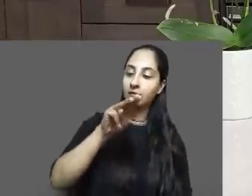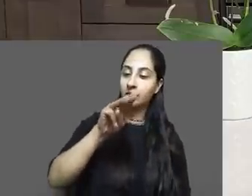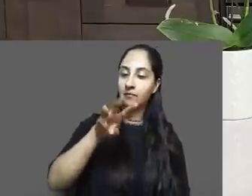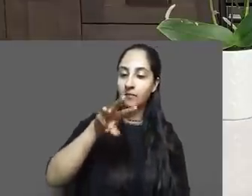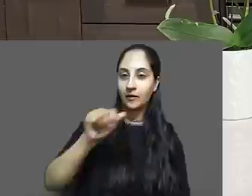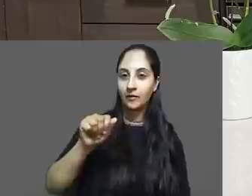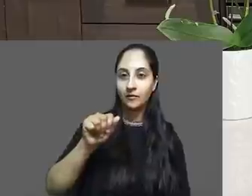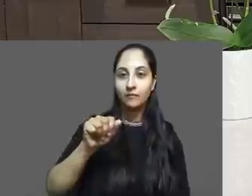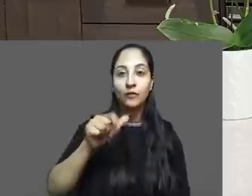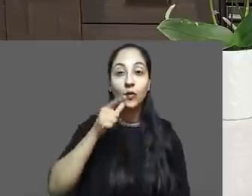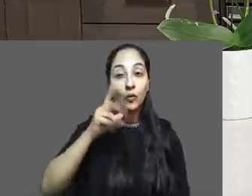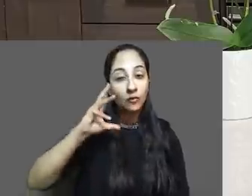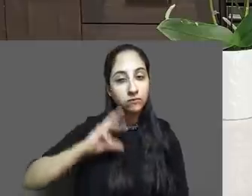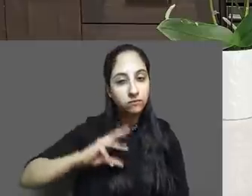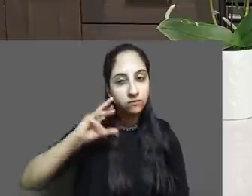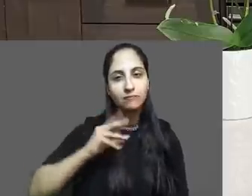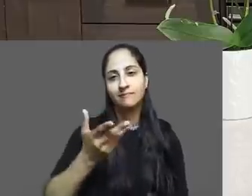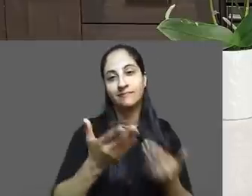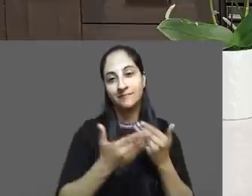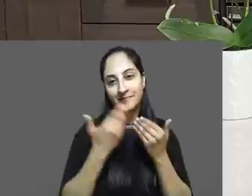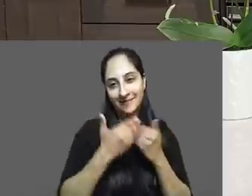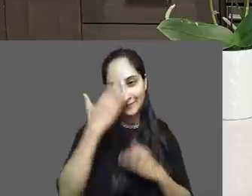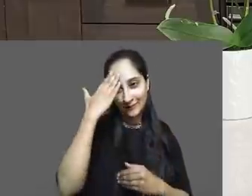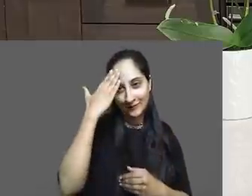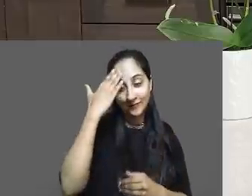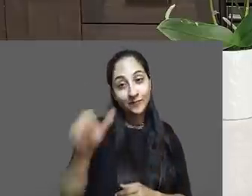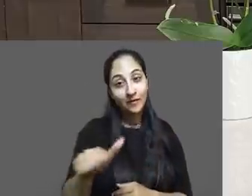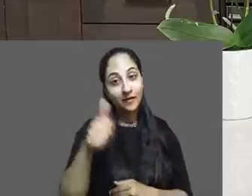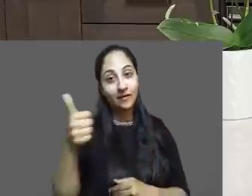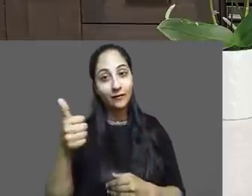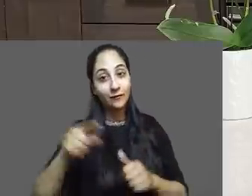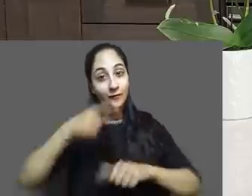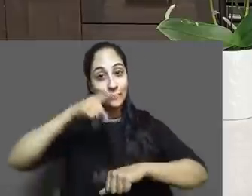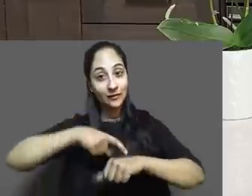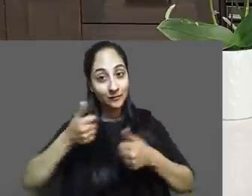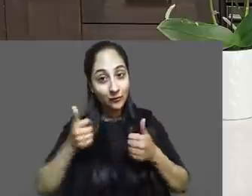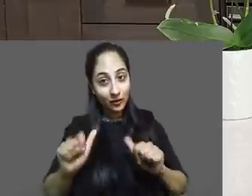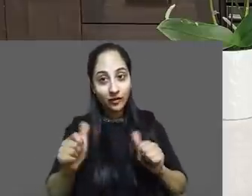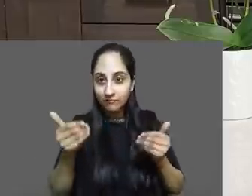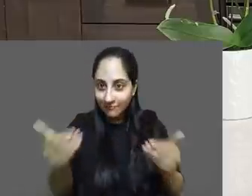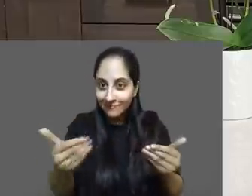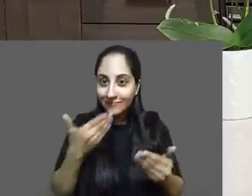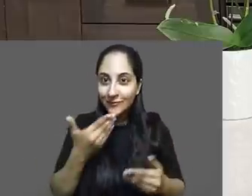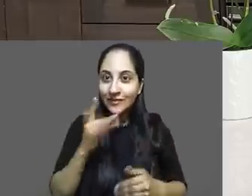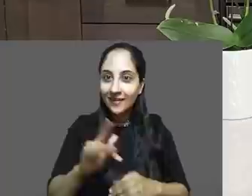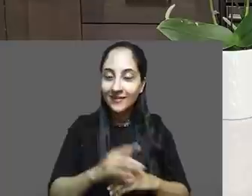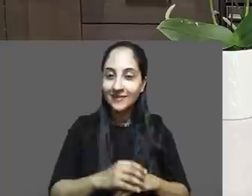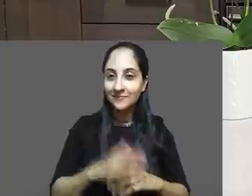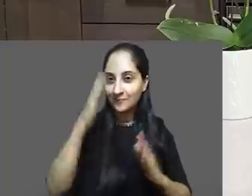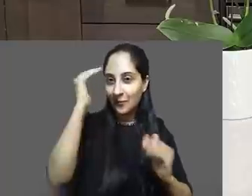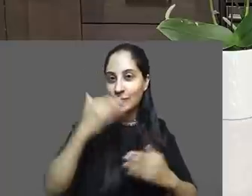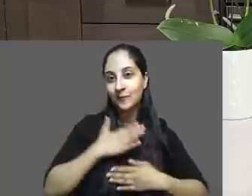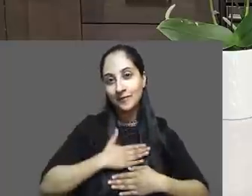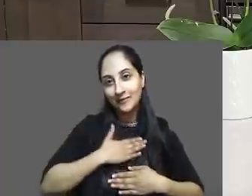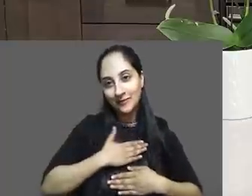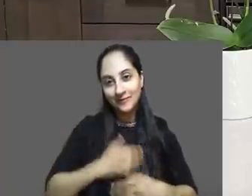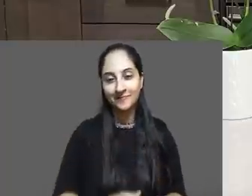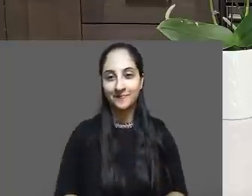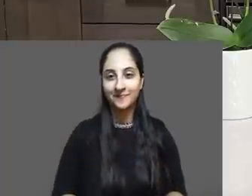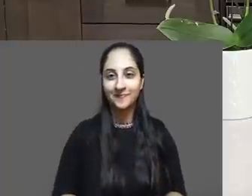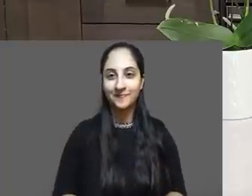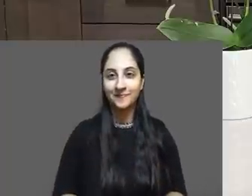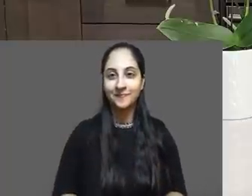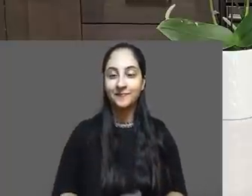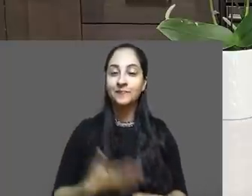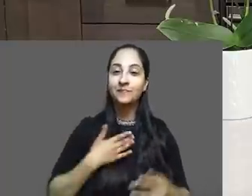haftmewa. For those who normally make it, then it's easy, but for those who are trying it for the first time this year, give it a try and